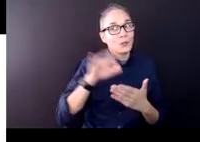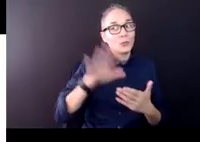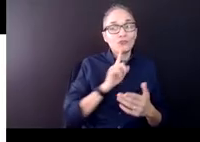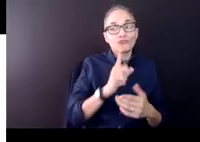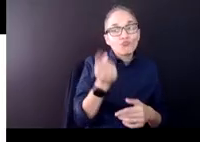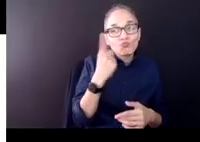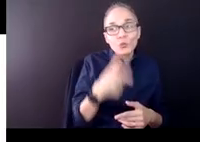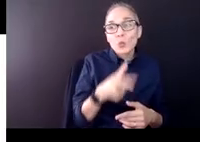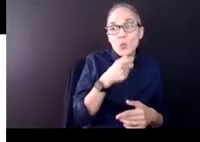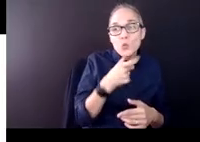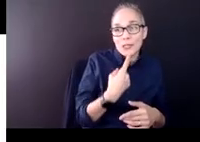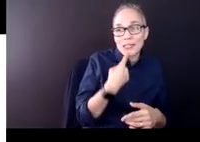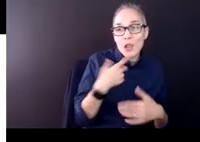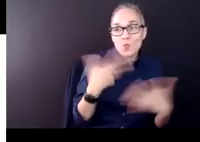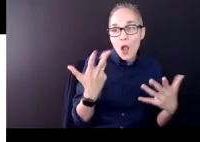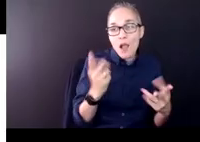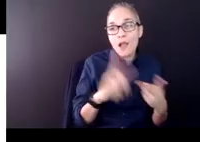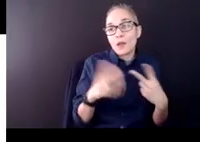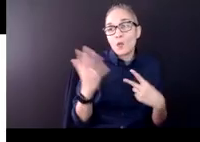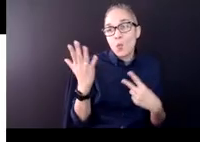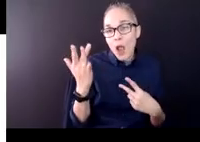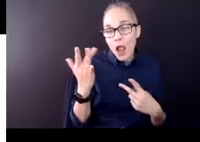understand who's saying what, why,